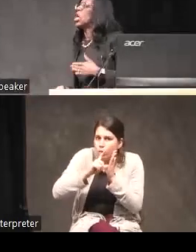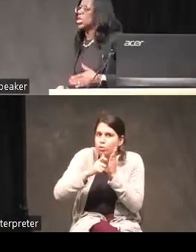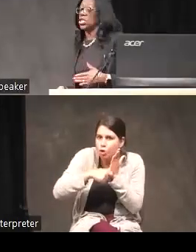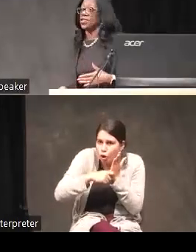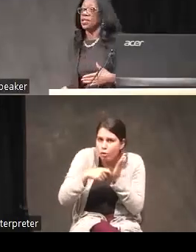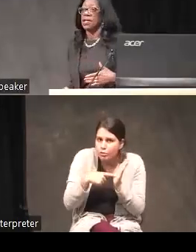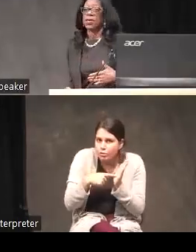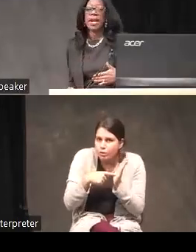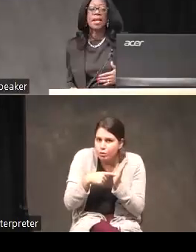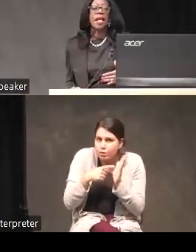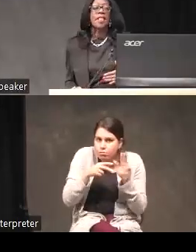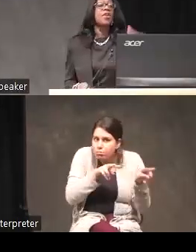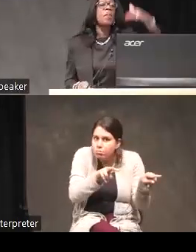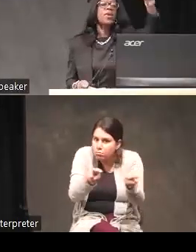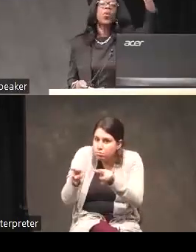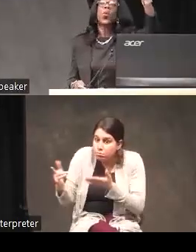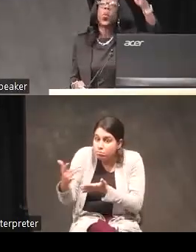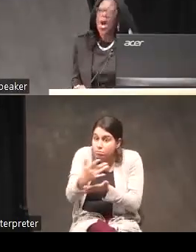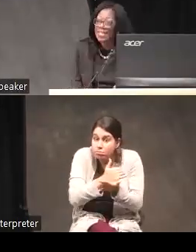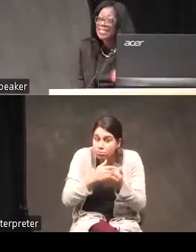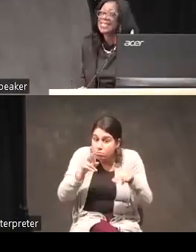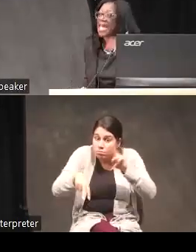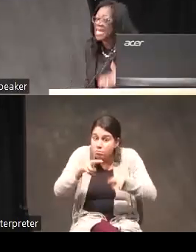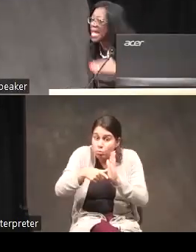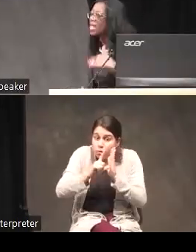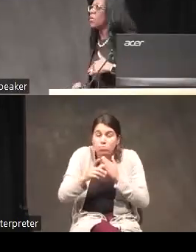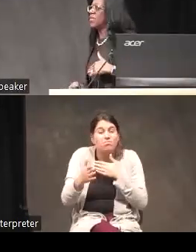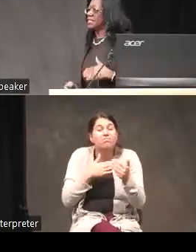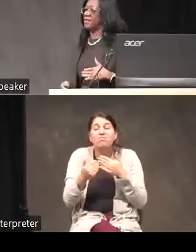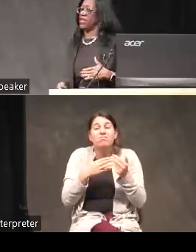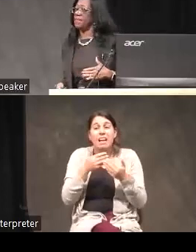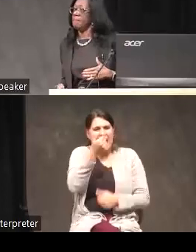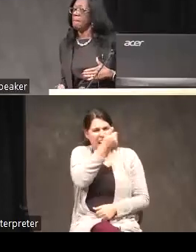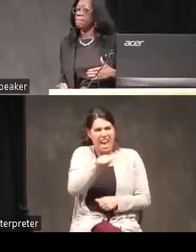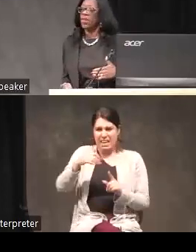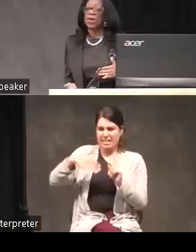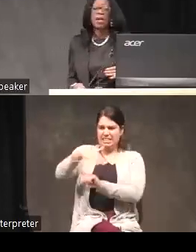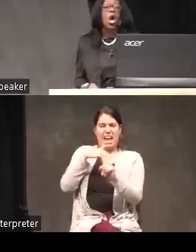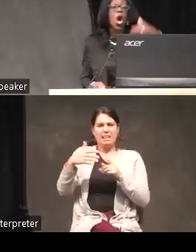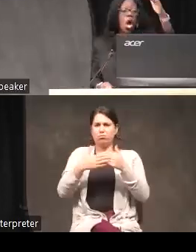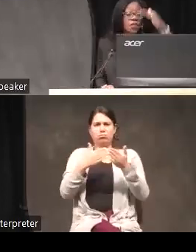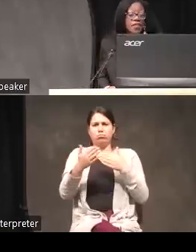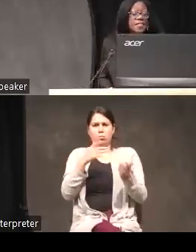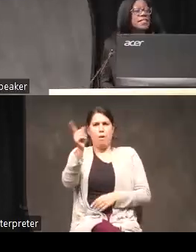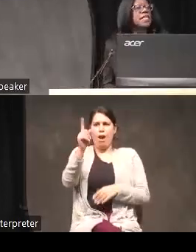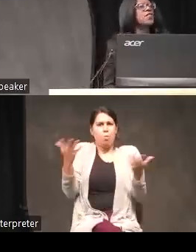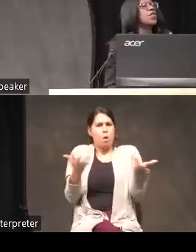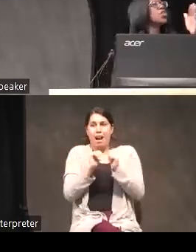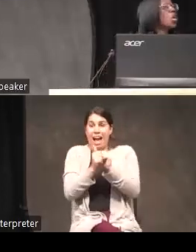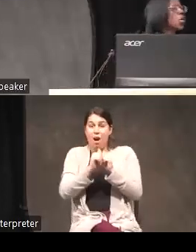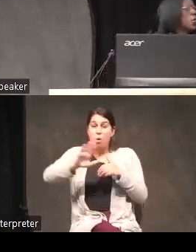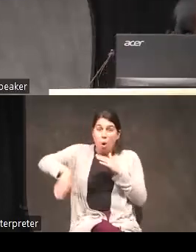journal articles, right? That no matter what setting healthcare was delivered in, right? All of these